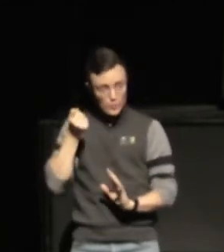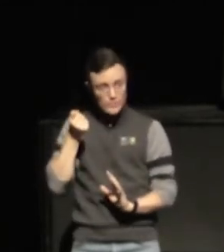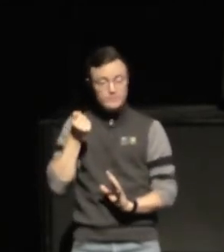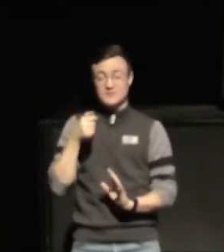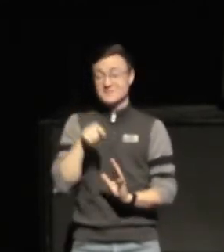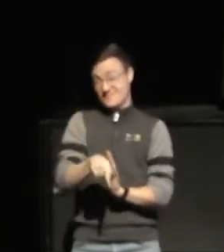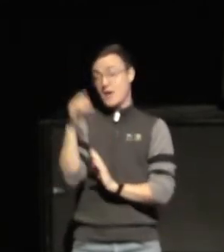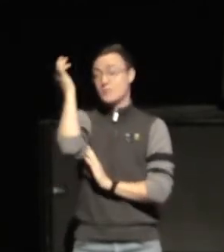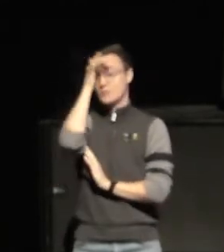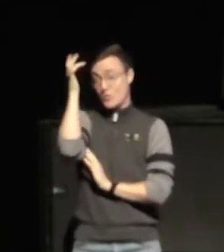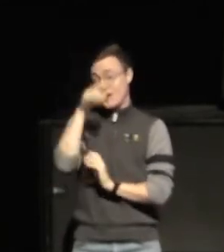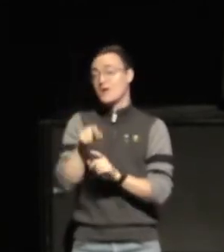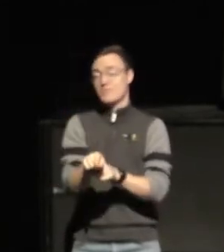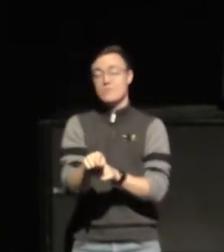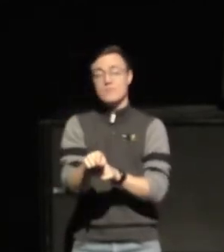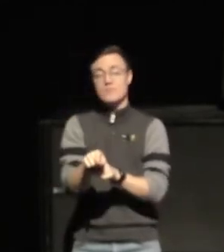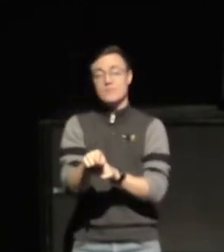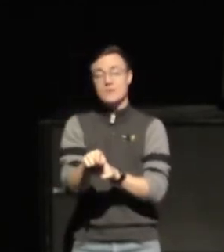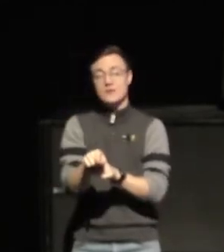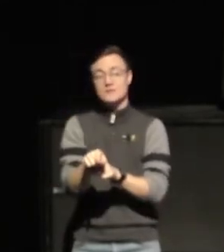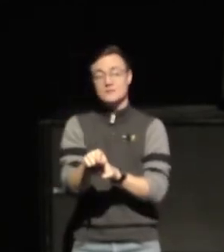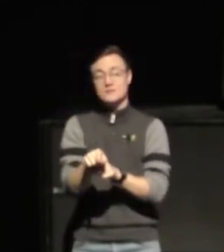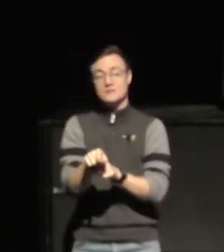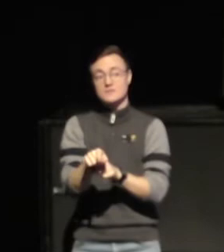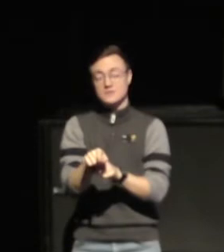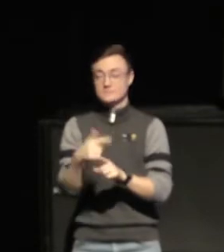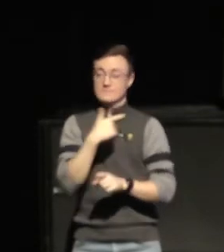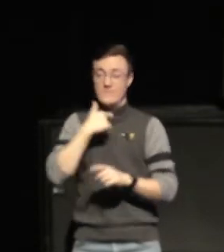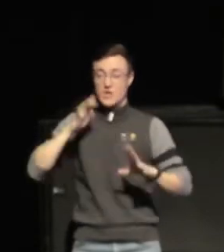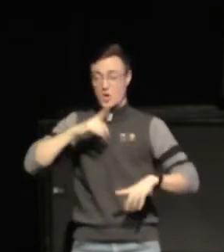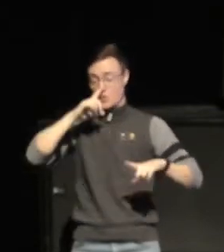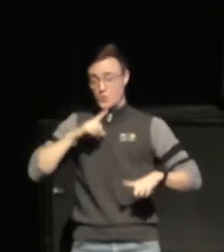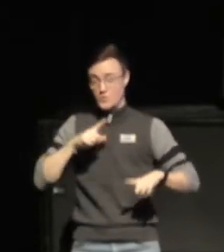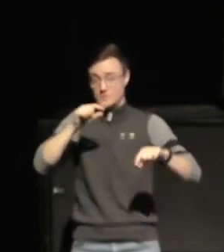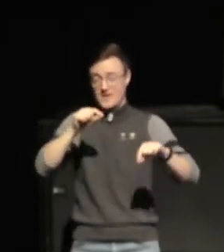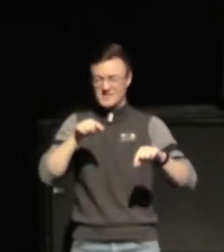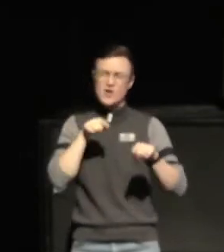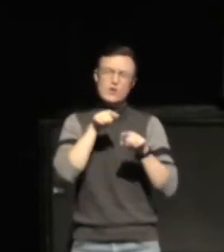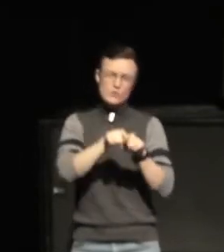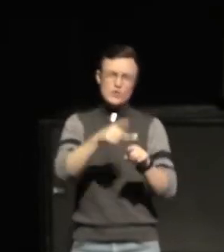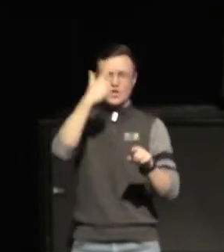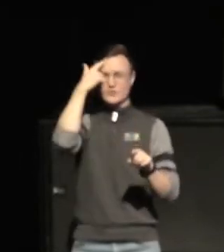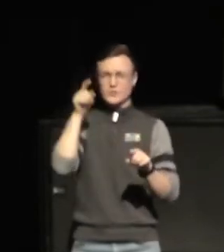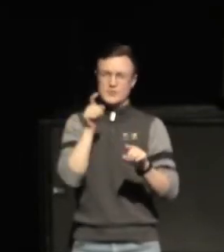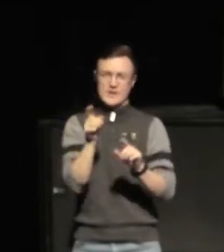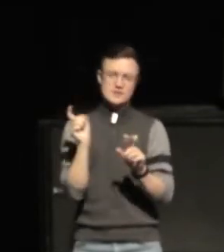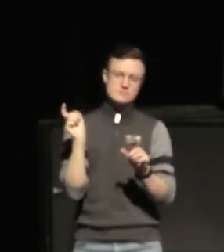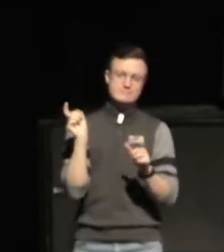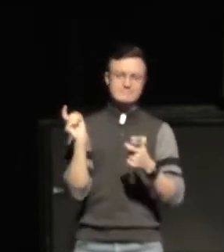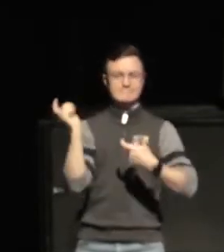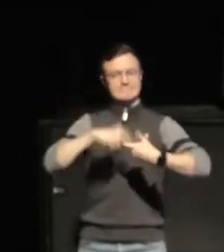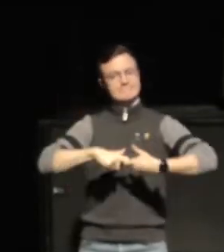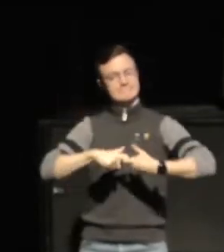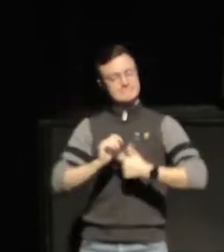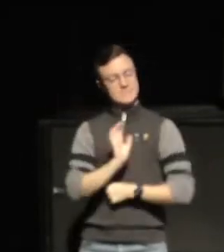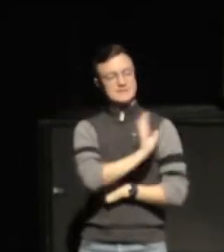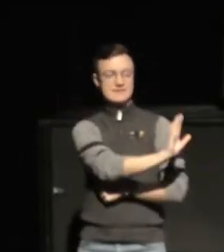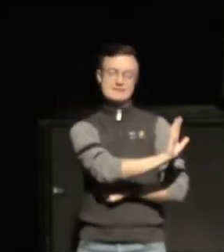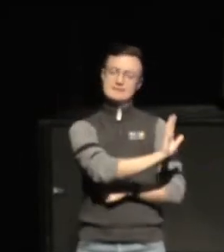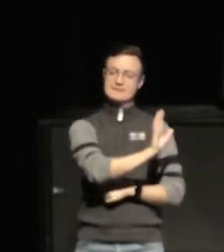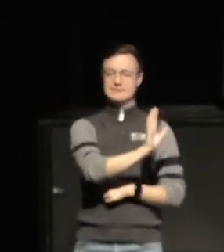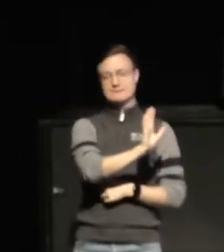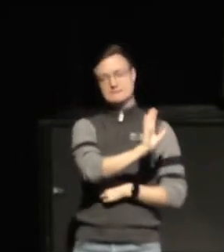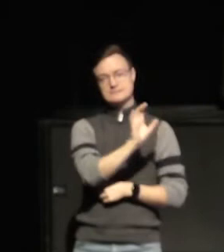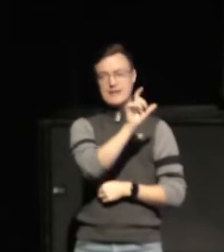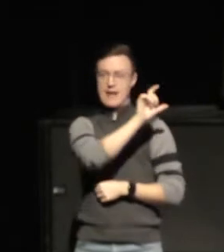the problems that these movements see, and I think this relates to your